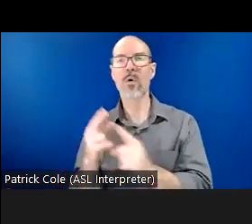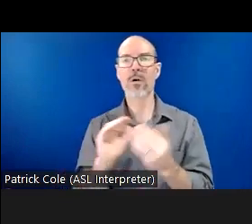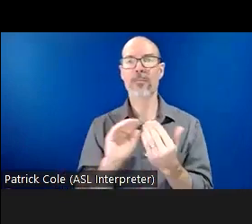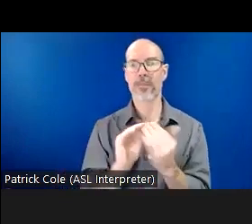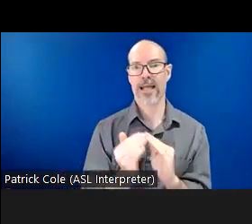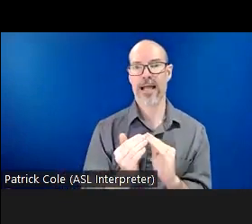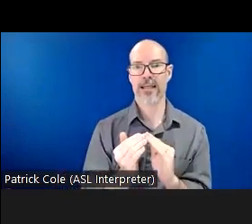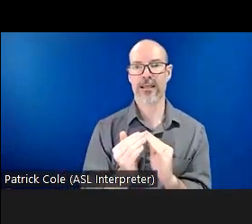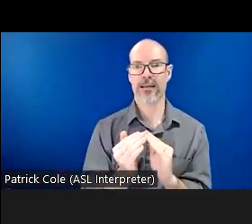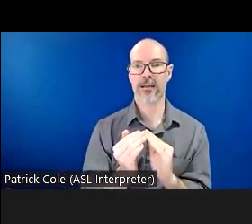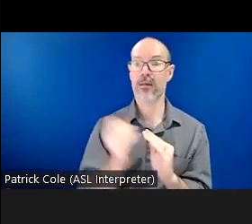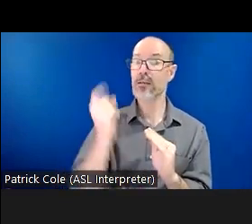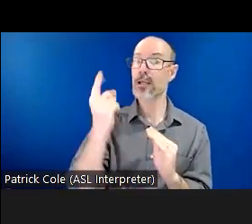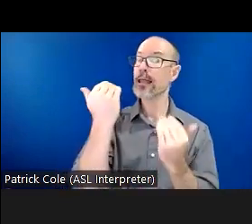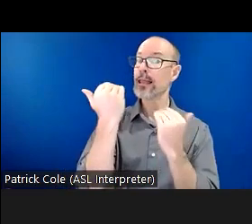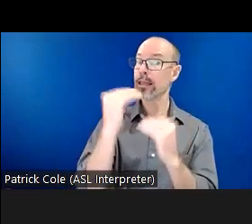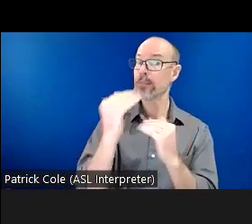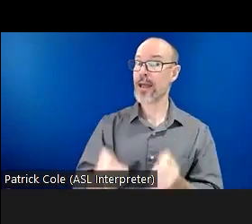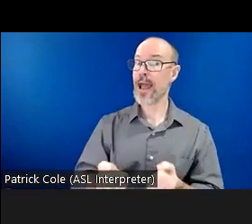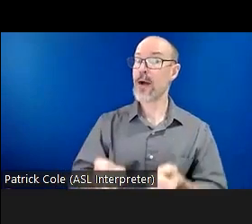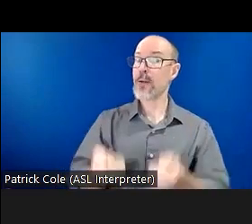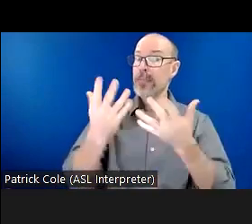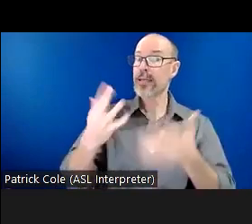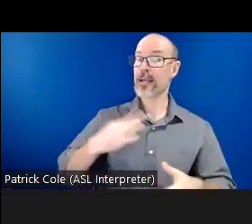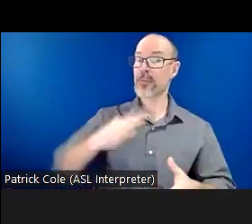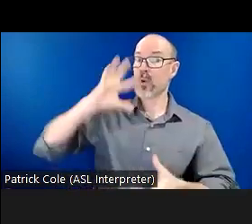of applications we're allowed to submit.